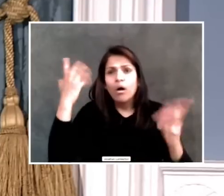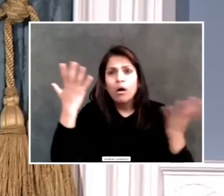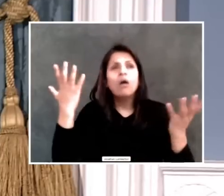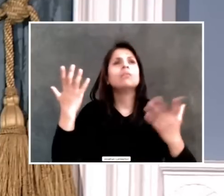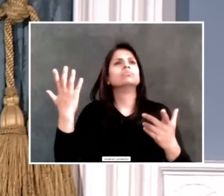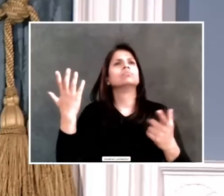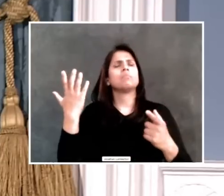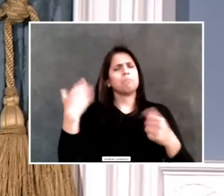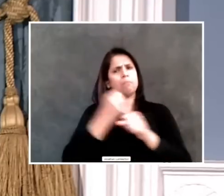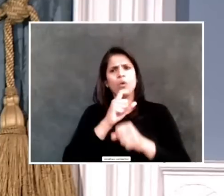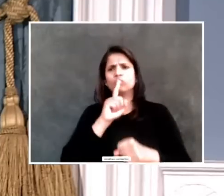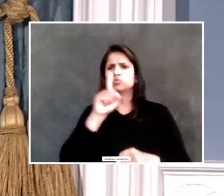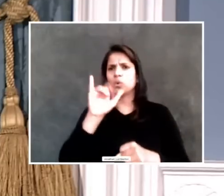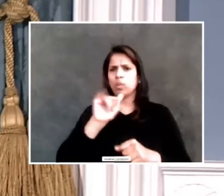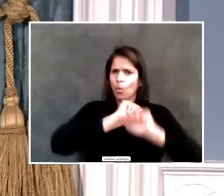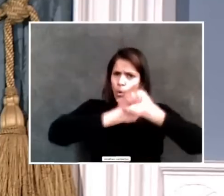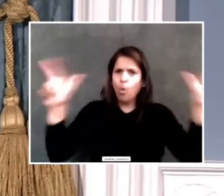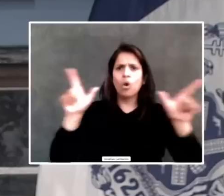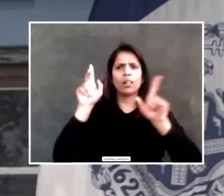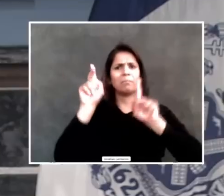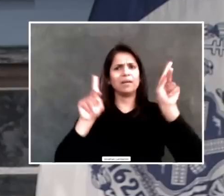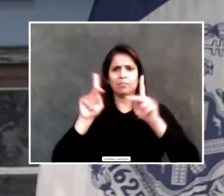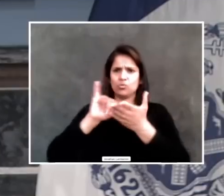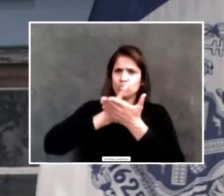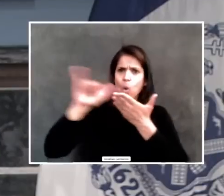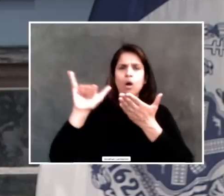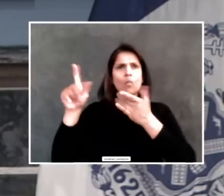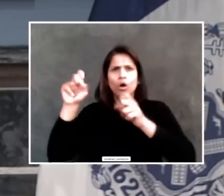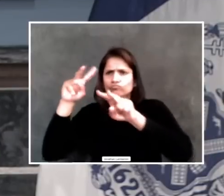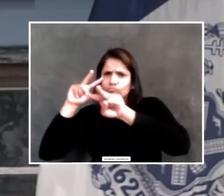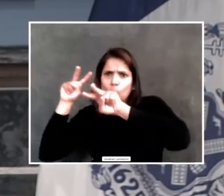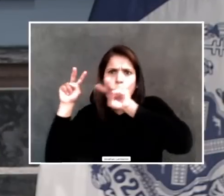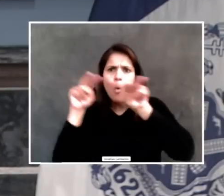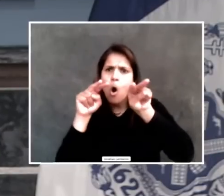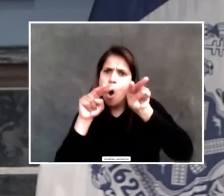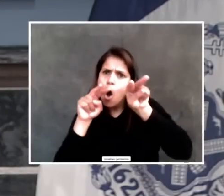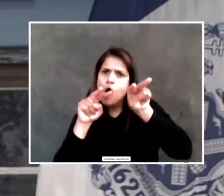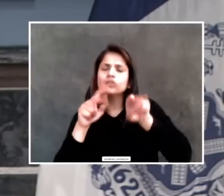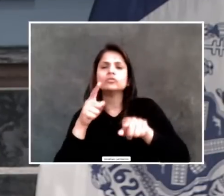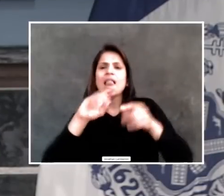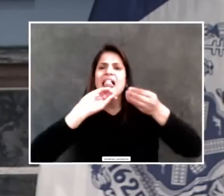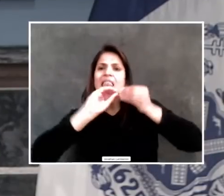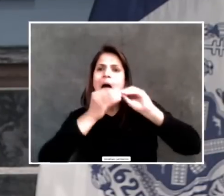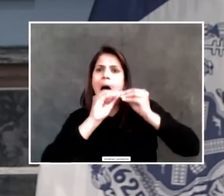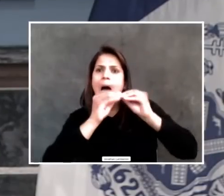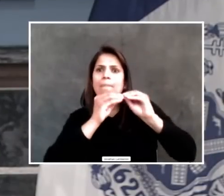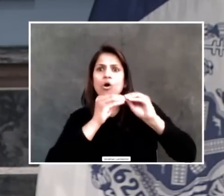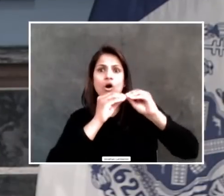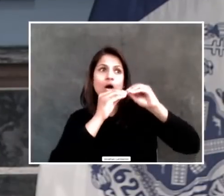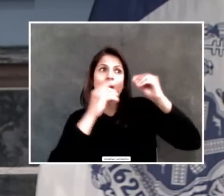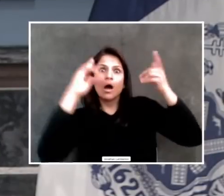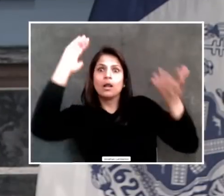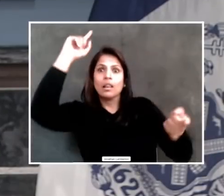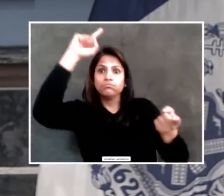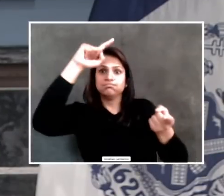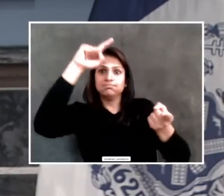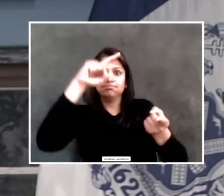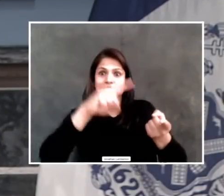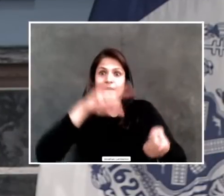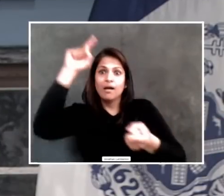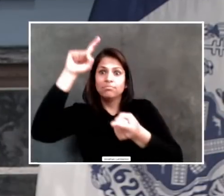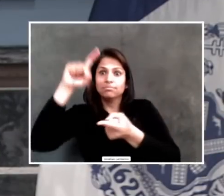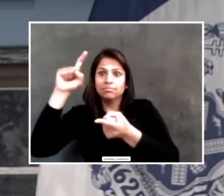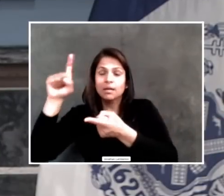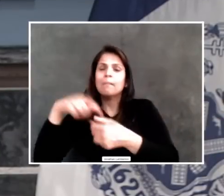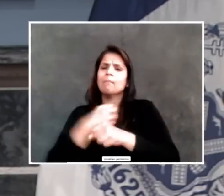be crucial. You, Doctor, we good? Or you want to add? Okay, good. Next. Next, we have Sydney from the Staten Island